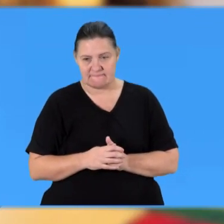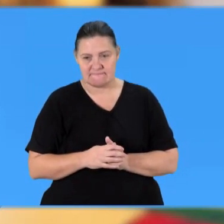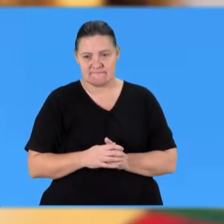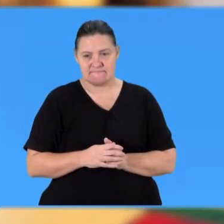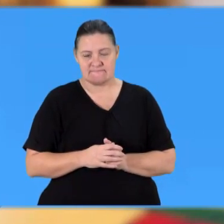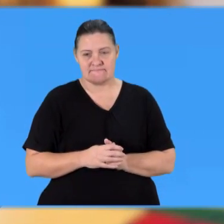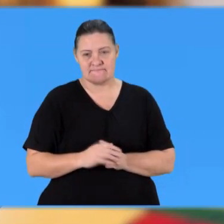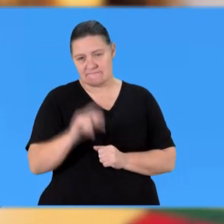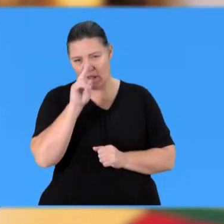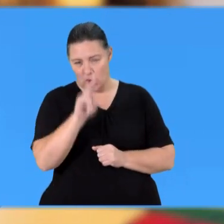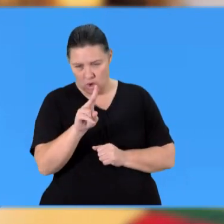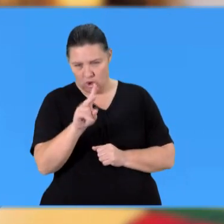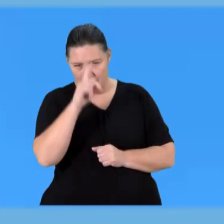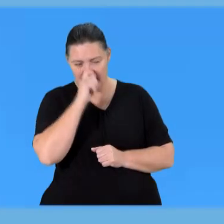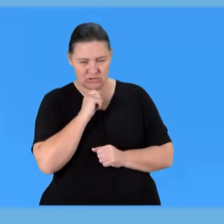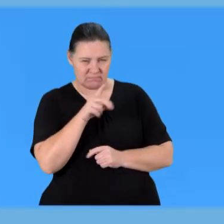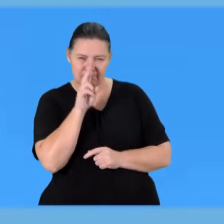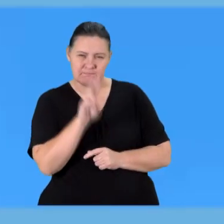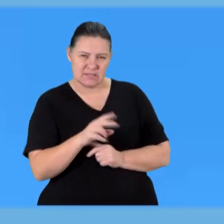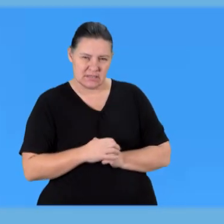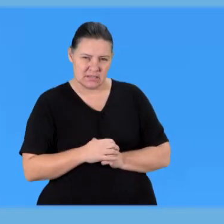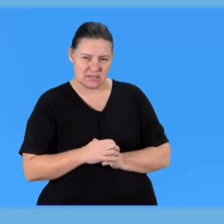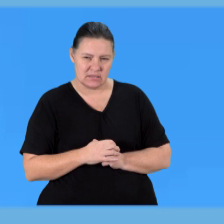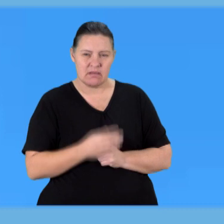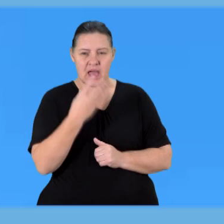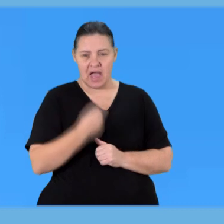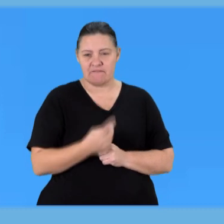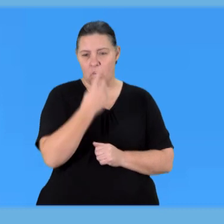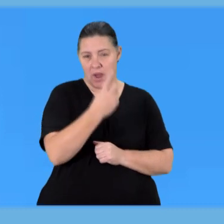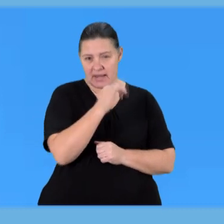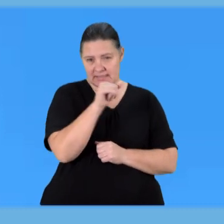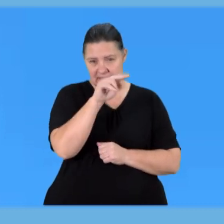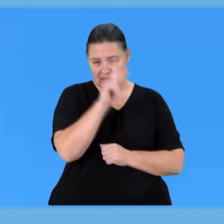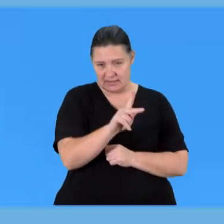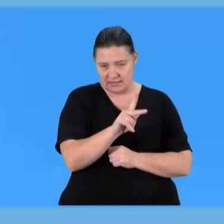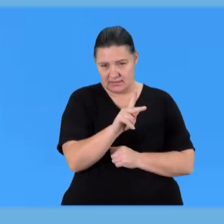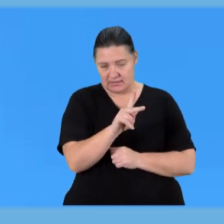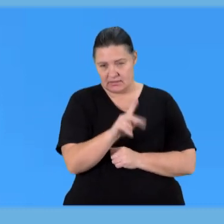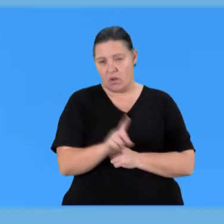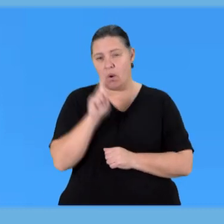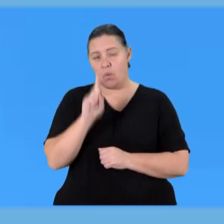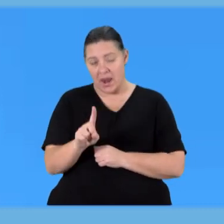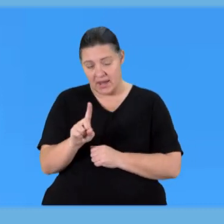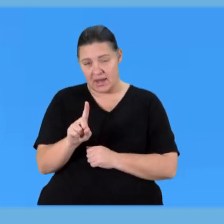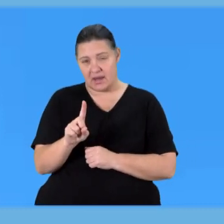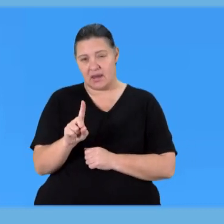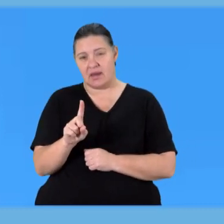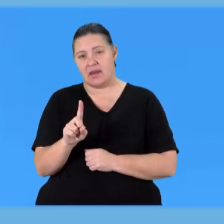side. Looking at this picture, we are seeing that I have one zinc atom, one